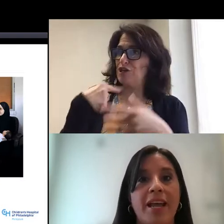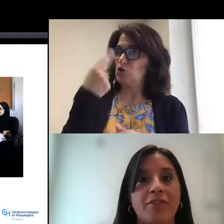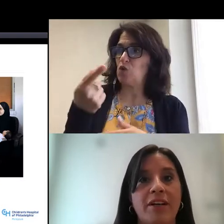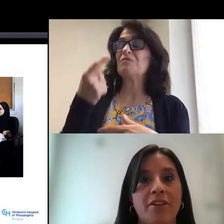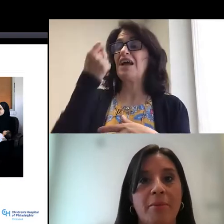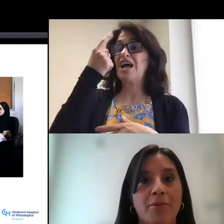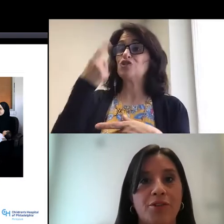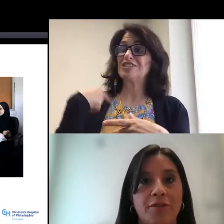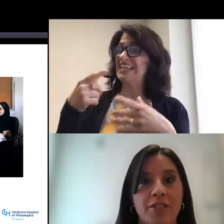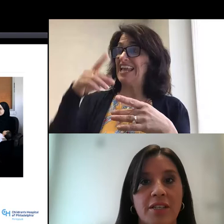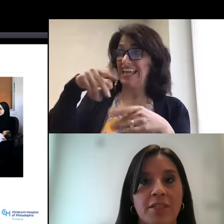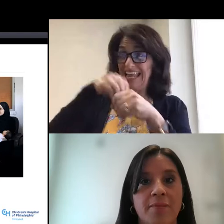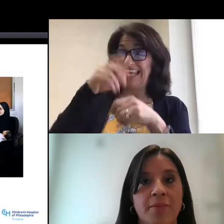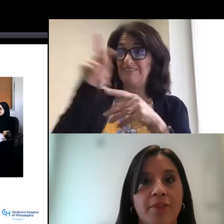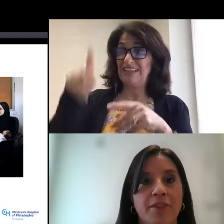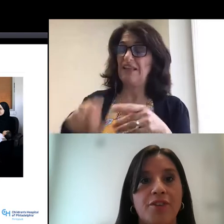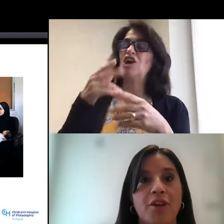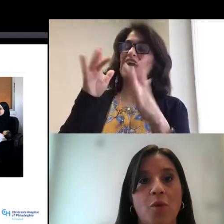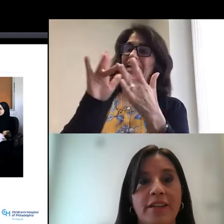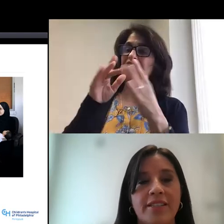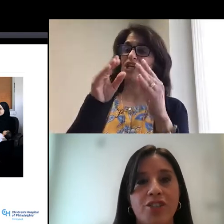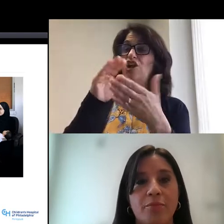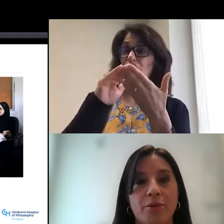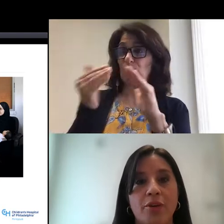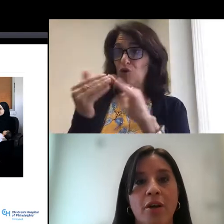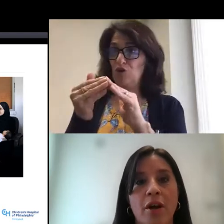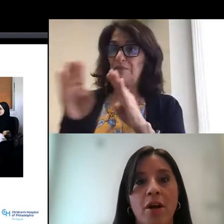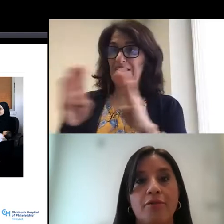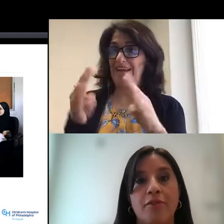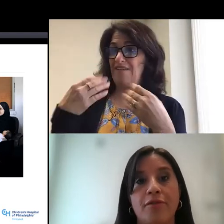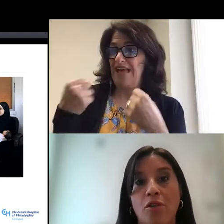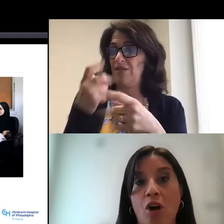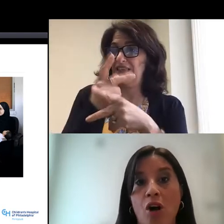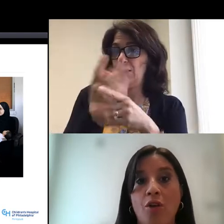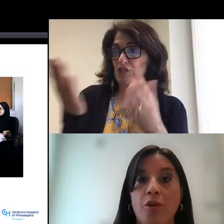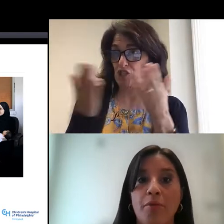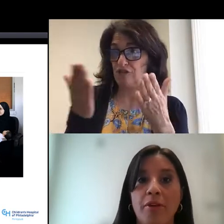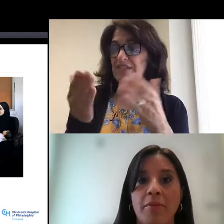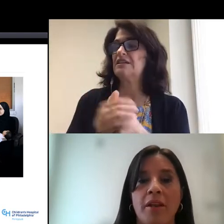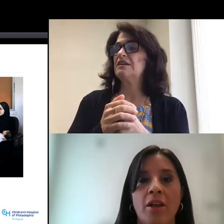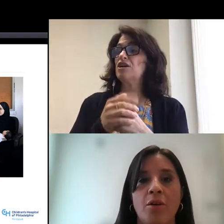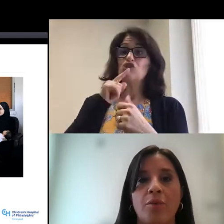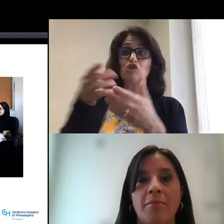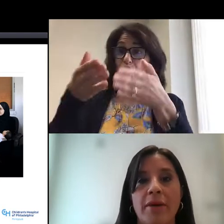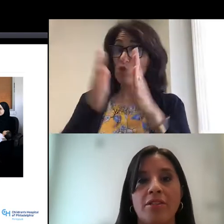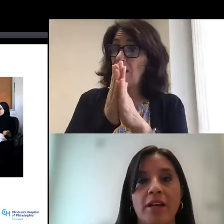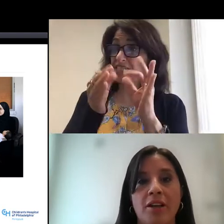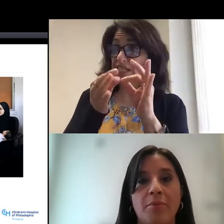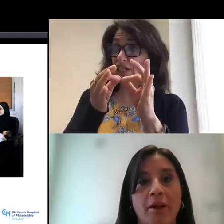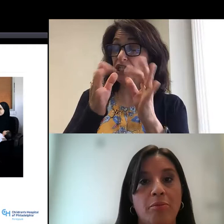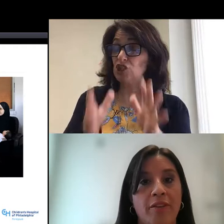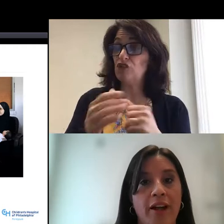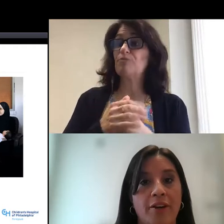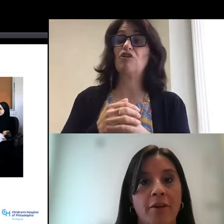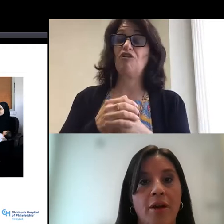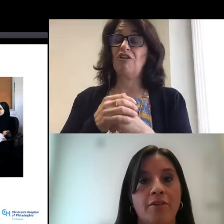Community Behavioral Health Member Services to request an interpreter for a phone call or appointment with a mental health